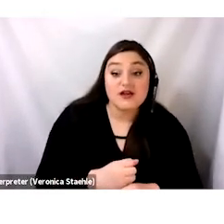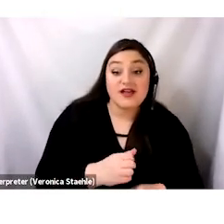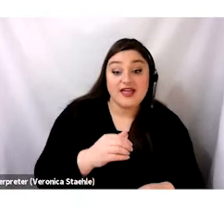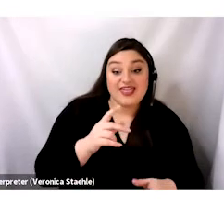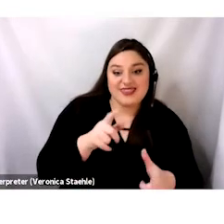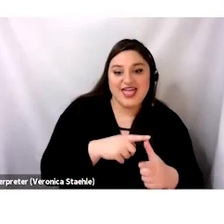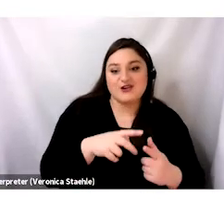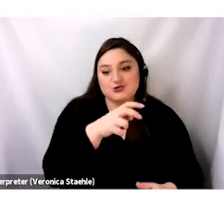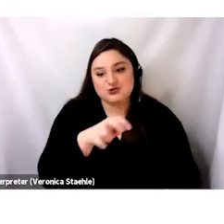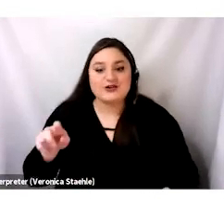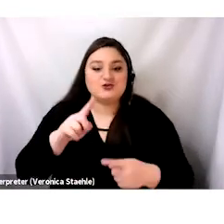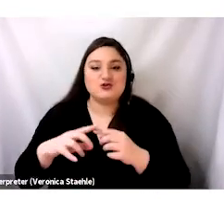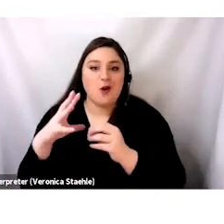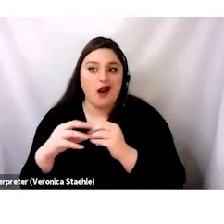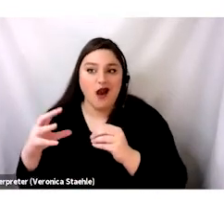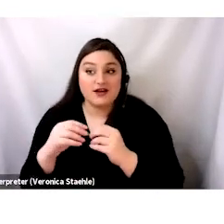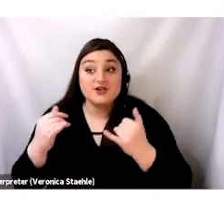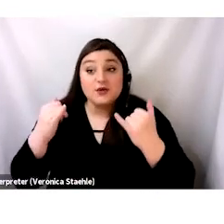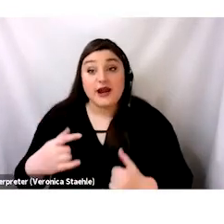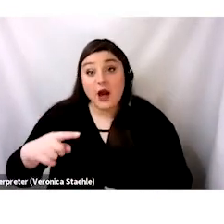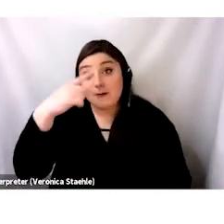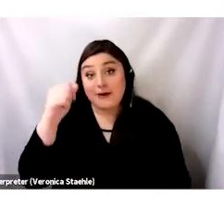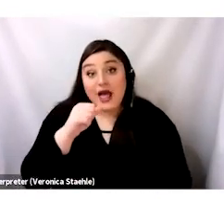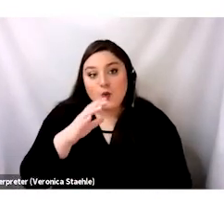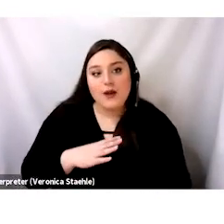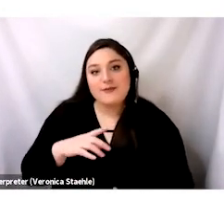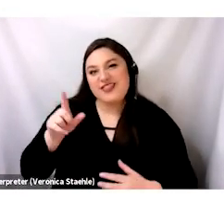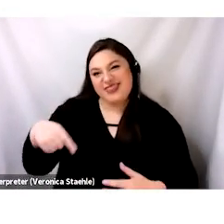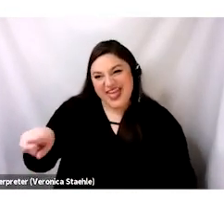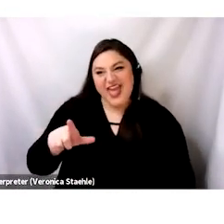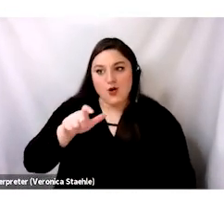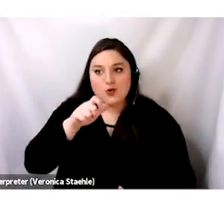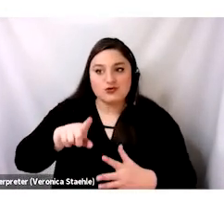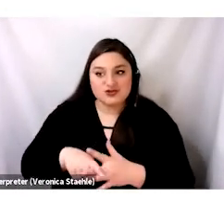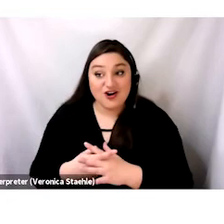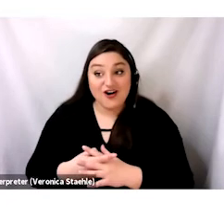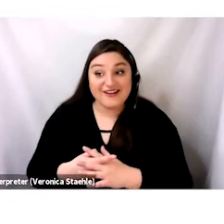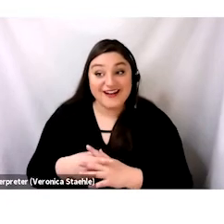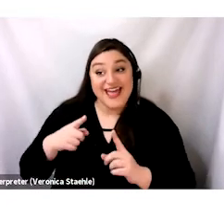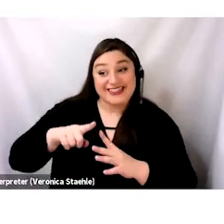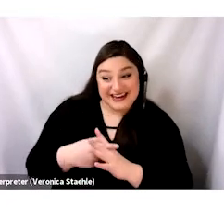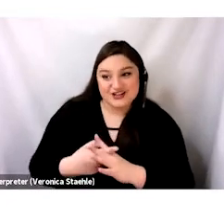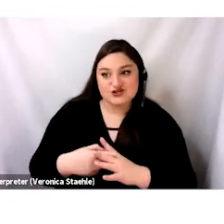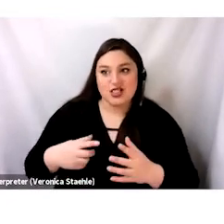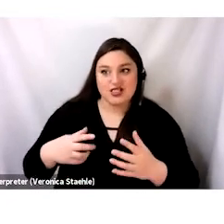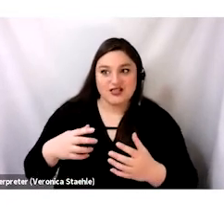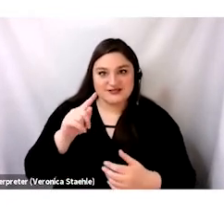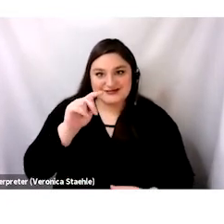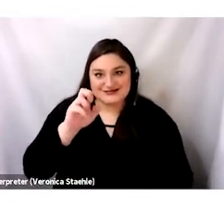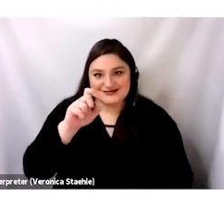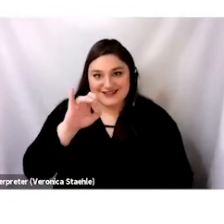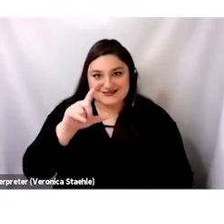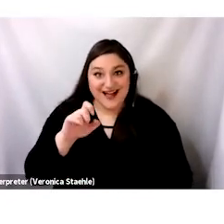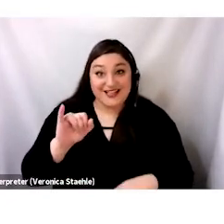Black women began working in what was to become the early textile economy. These women became spinners, weavers, and dyers of the plantation